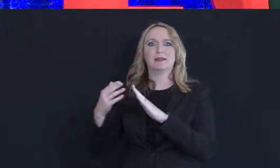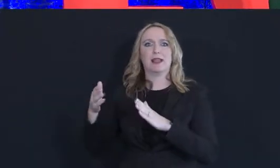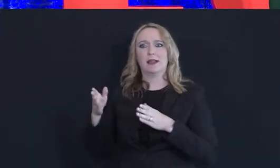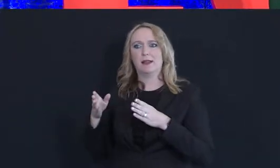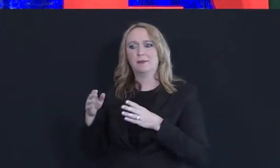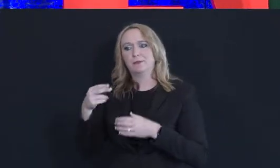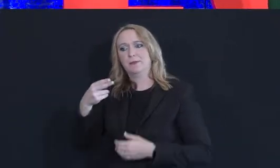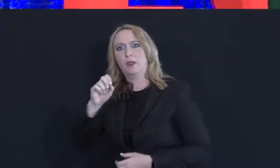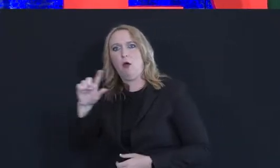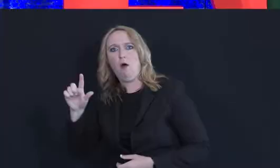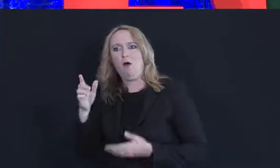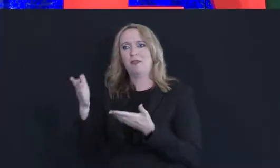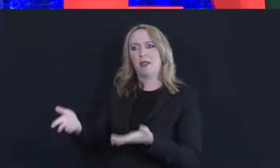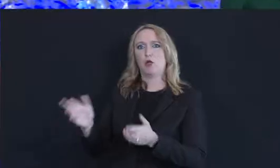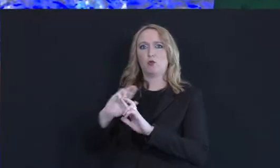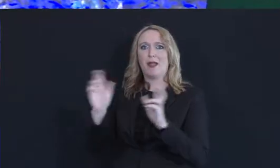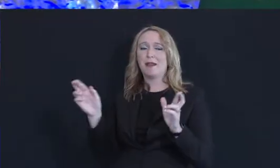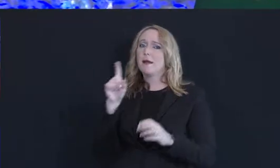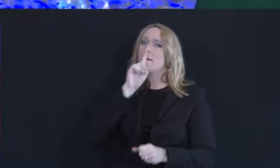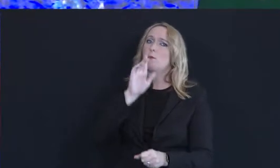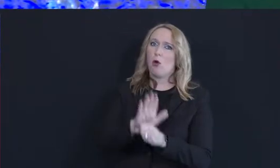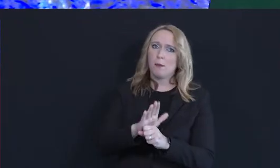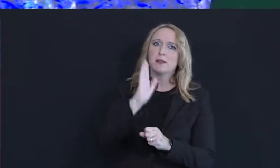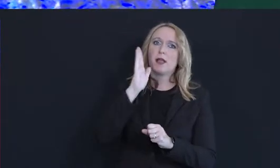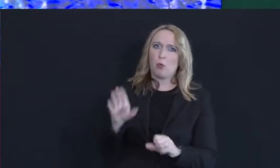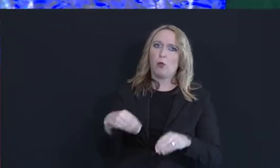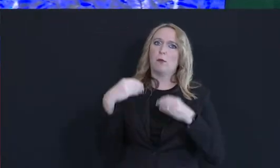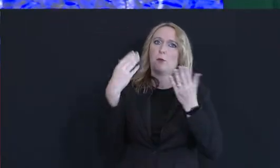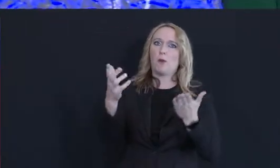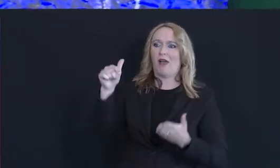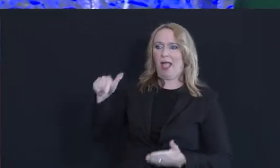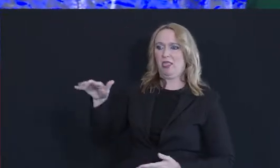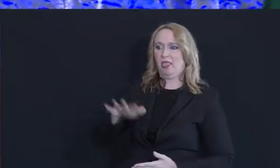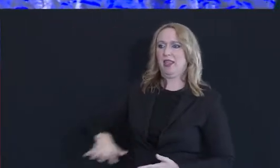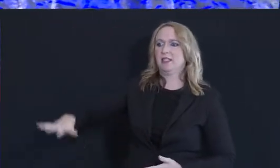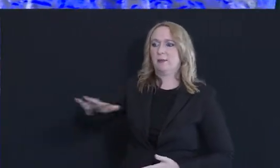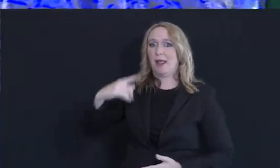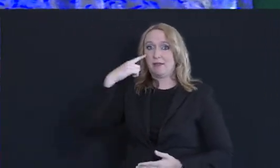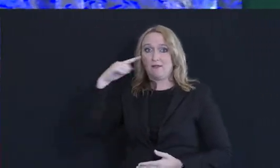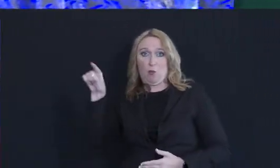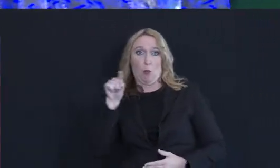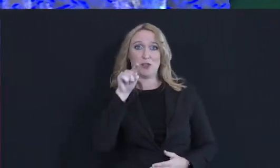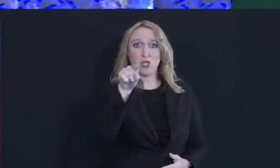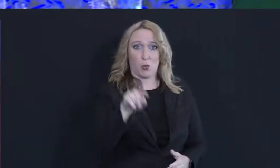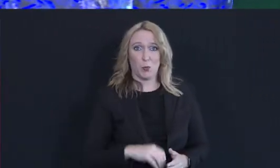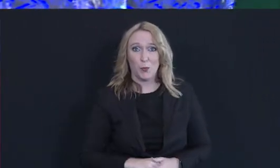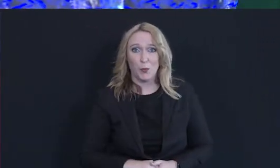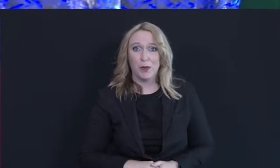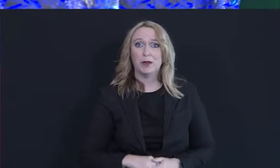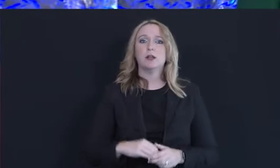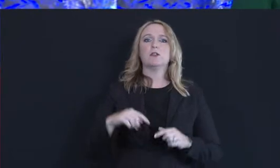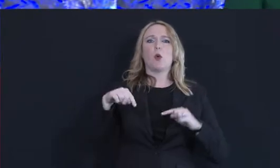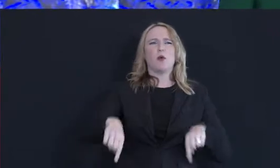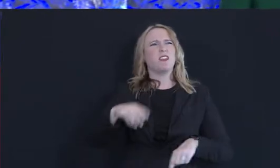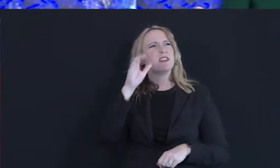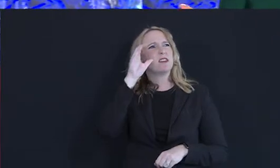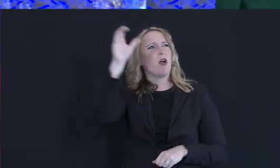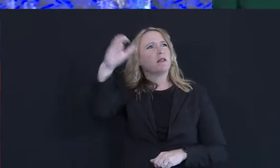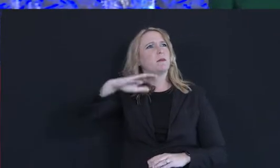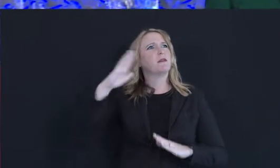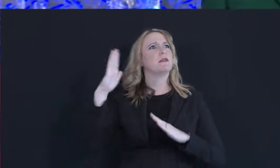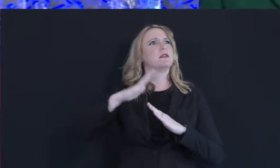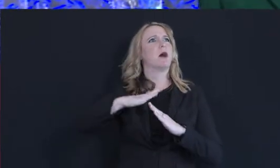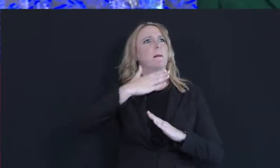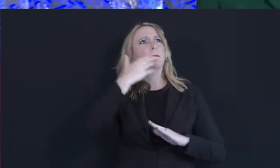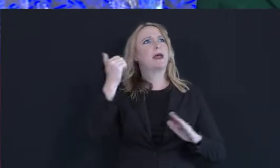my word that it absolutely will be so we keep building on this concept of a world-class City and you also